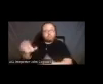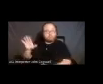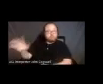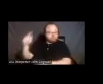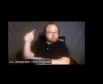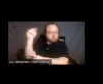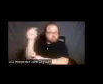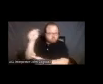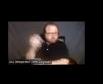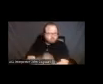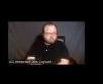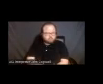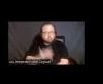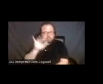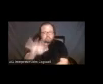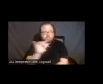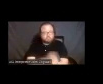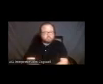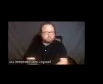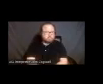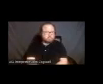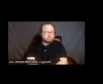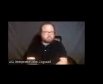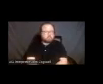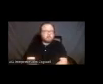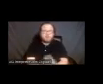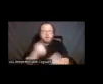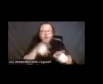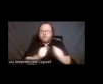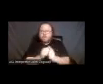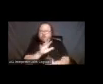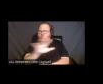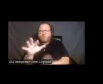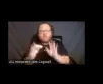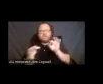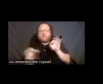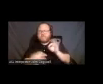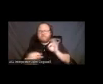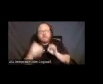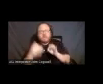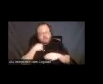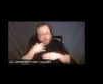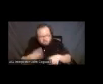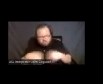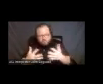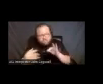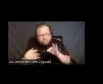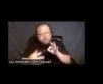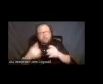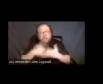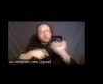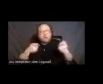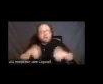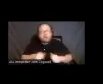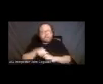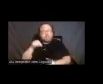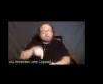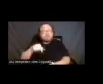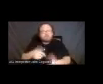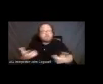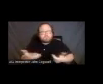You'll move on to the next slide. So what happens to my feedback? What happens if I provide feedback? What's done with